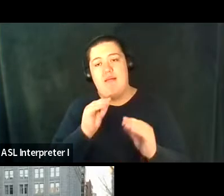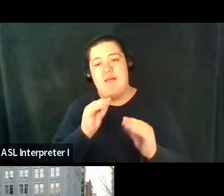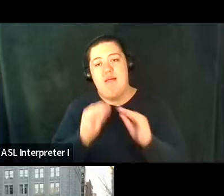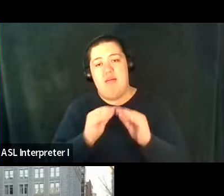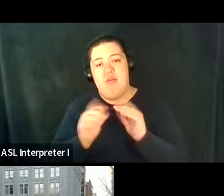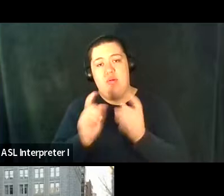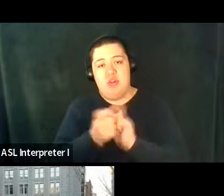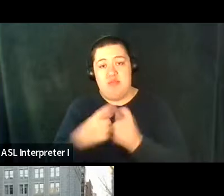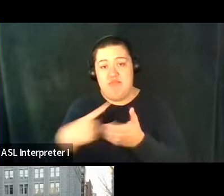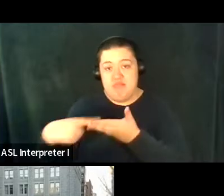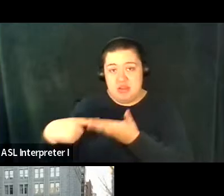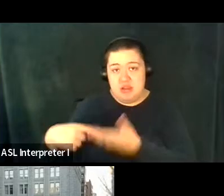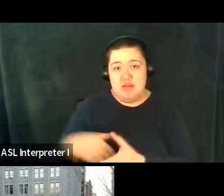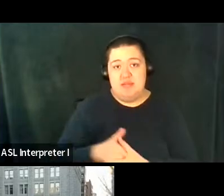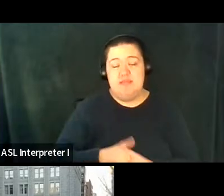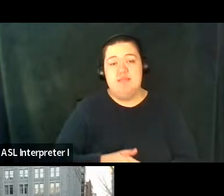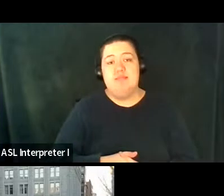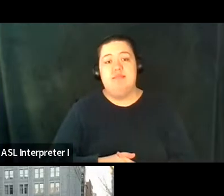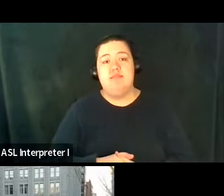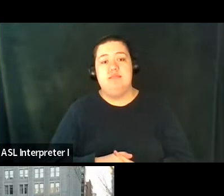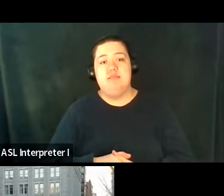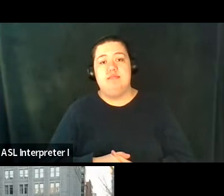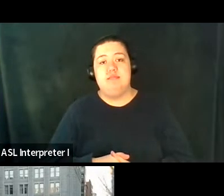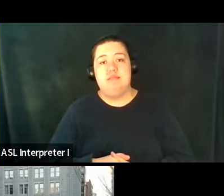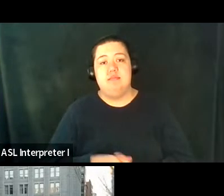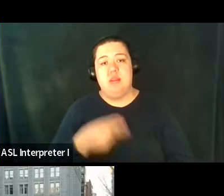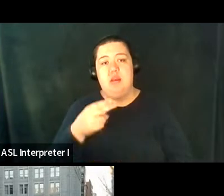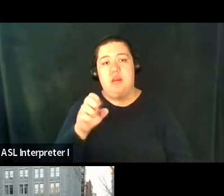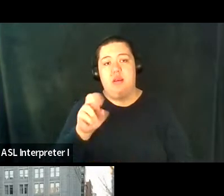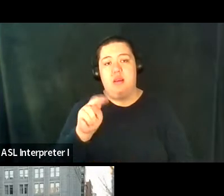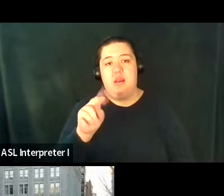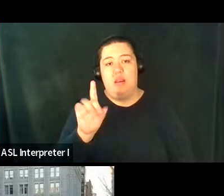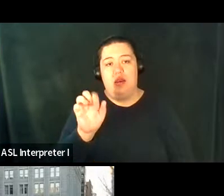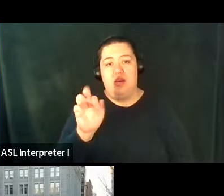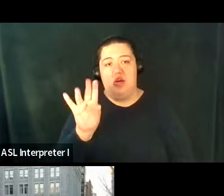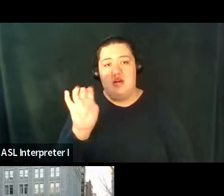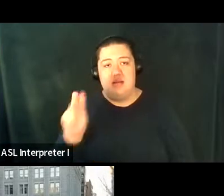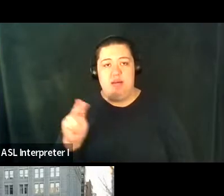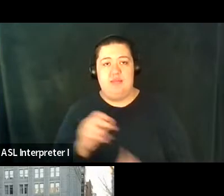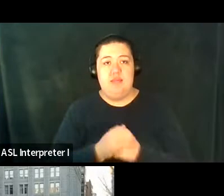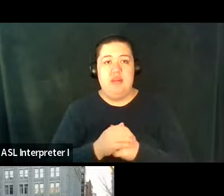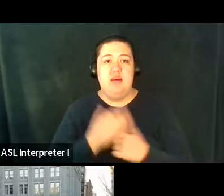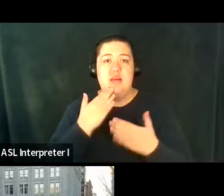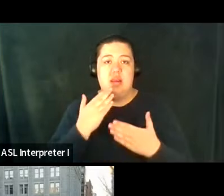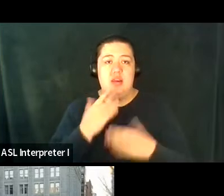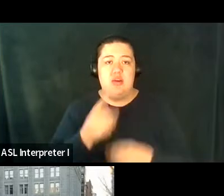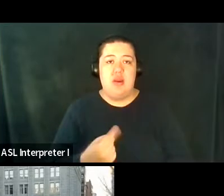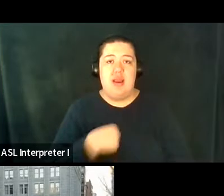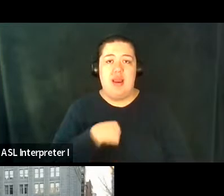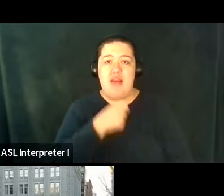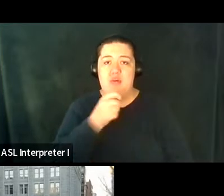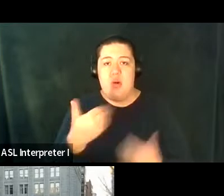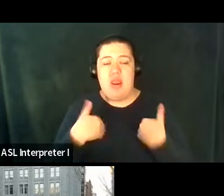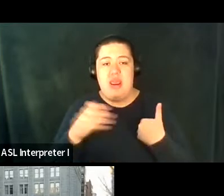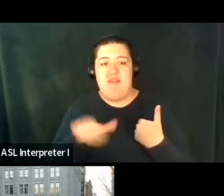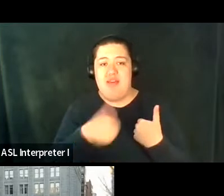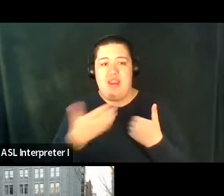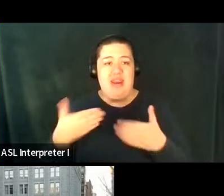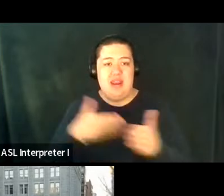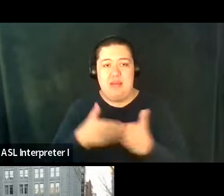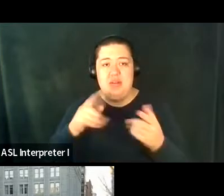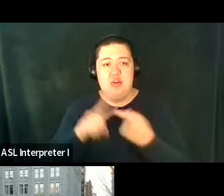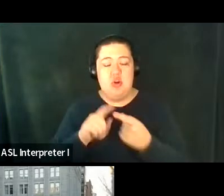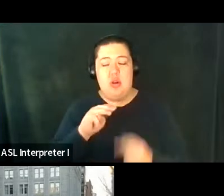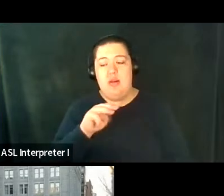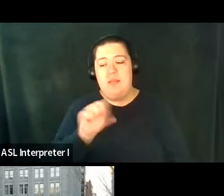discussion? Mr. Chairman. Mr. Chair. Councilmember Henderson. Thank you, Mr. Chairman. I don't have any opposition to